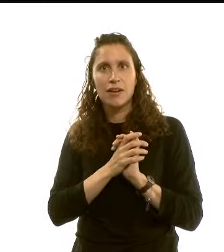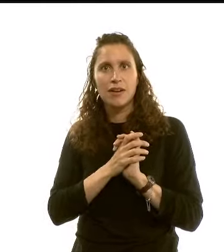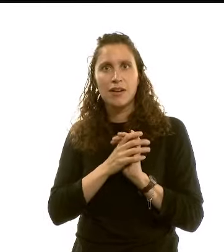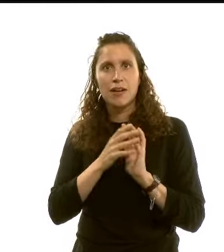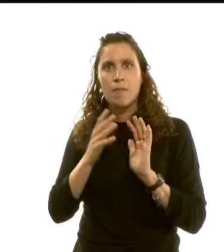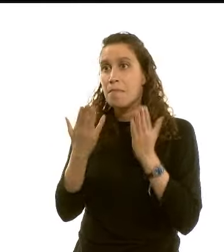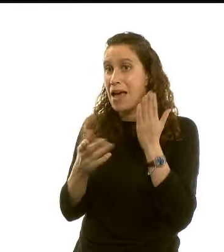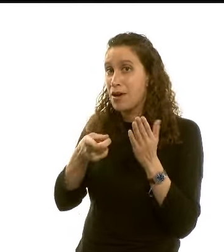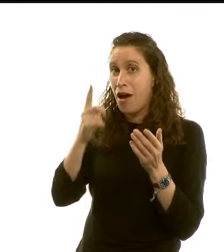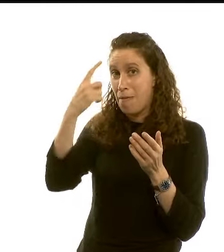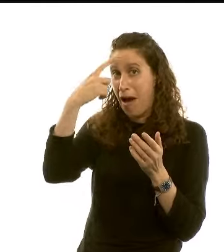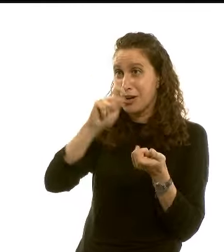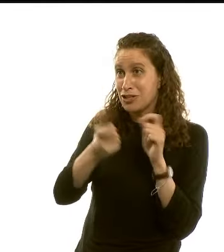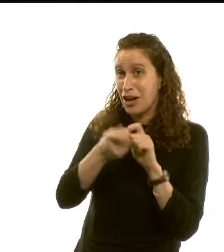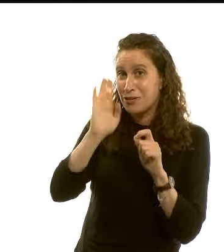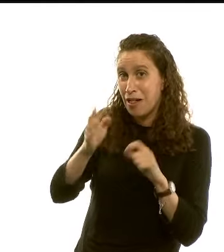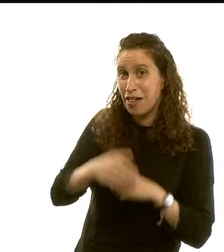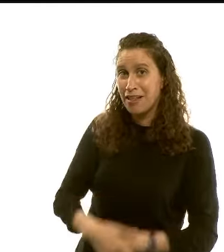will change your mind.